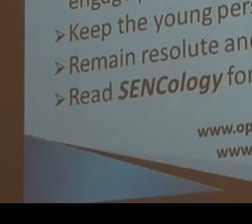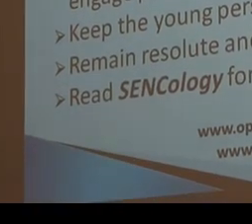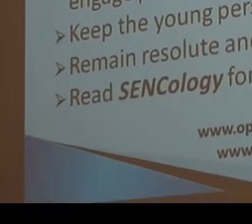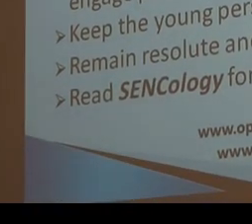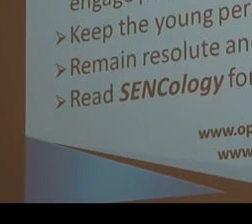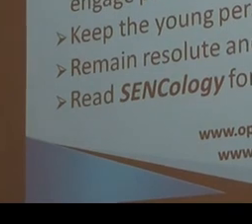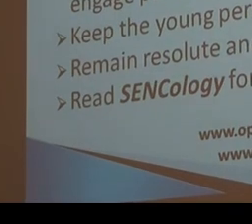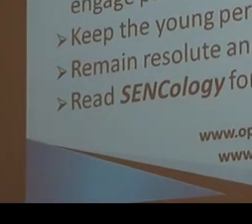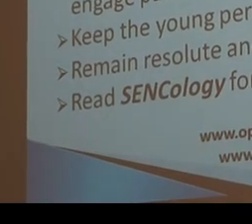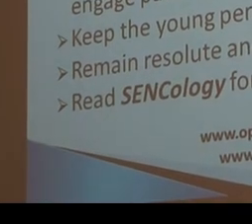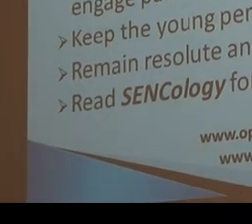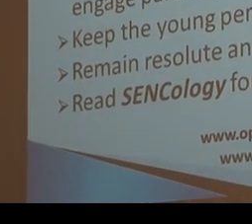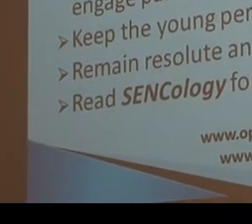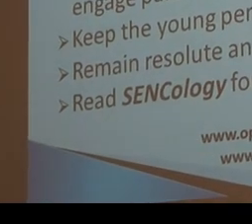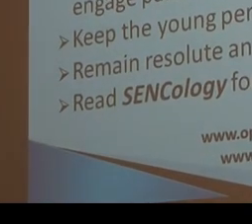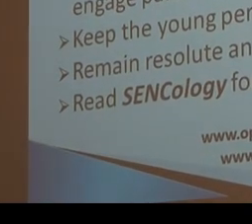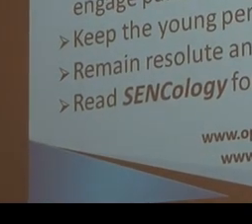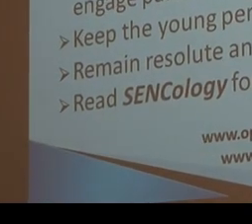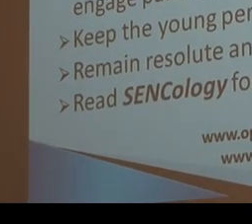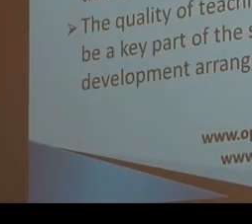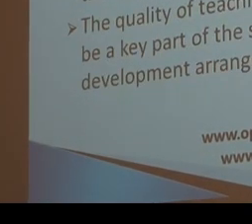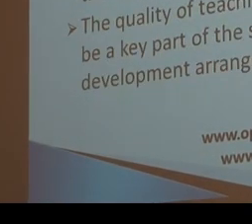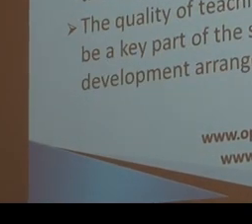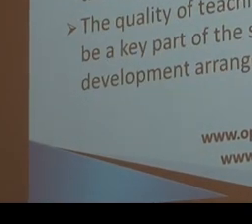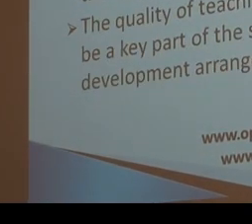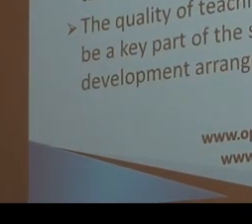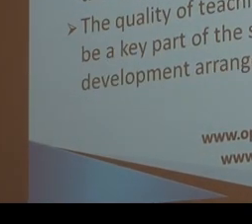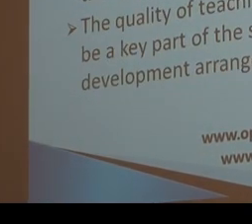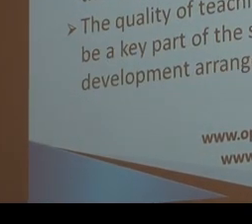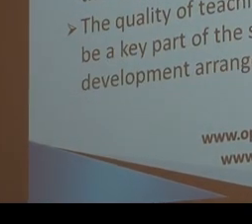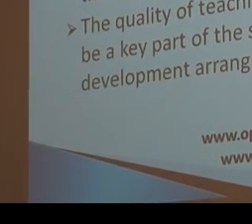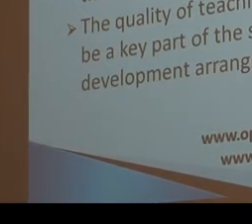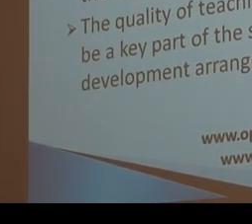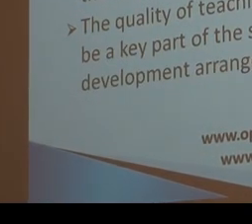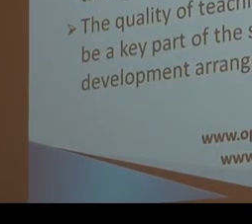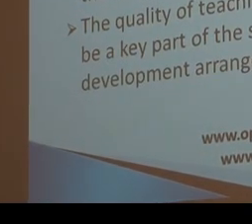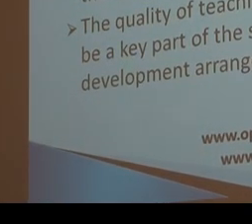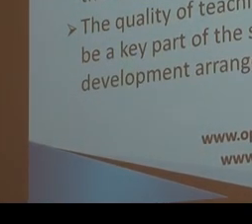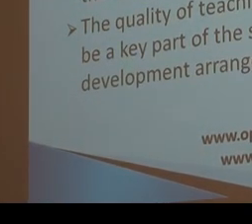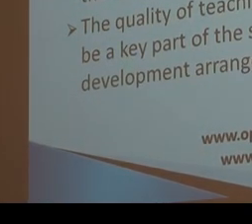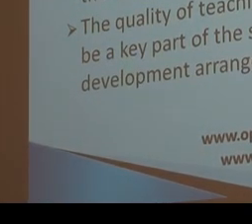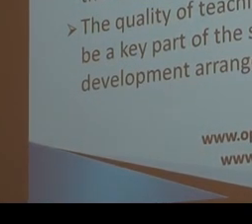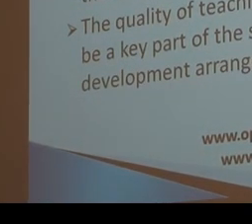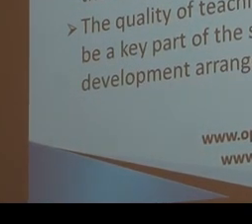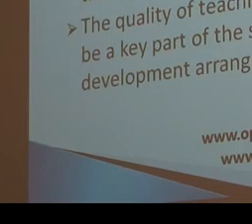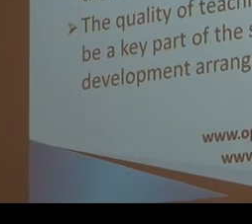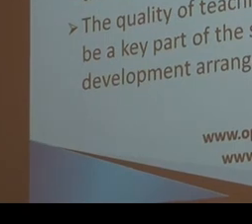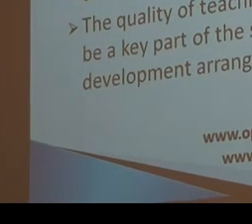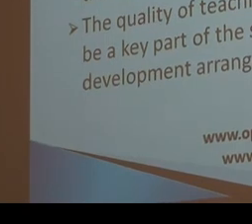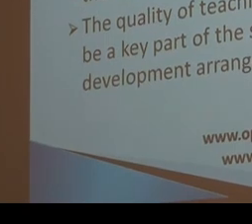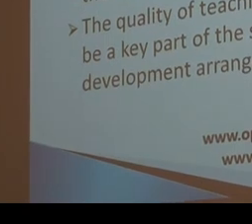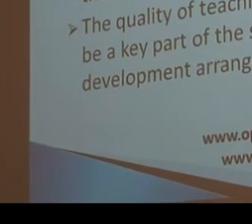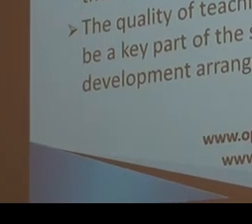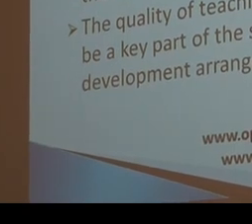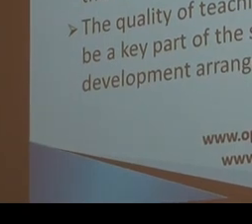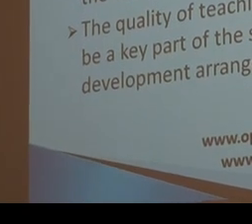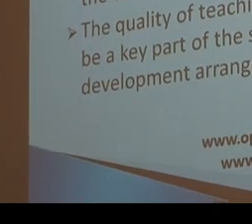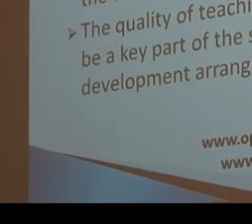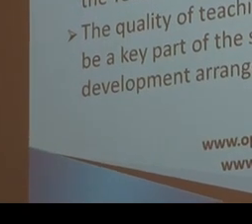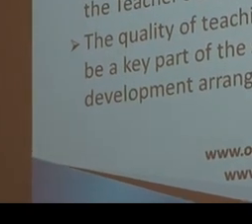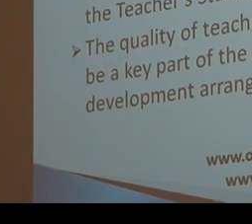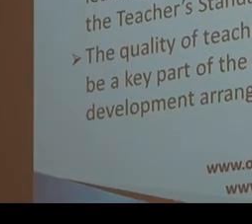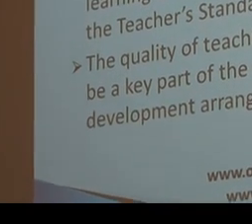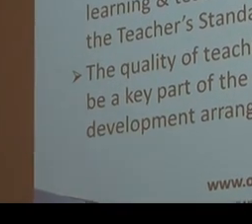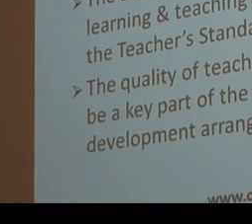I still answer loads of emails from parents around the country today, and I'm really pleased to be able to do that. A key message for schools is every teacher